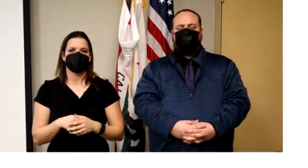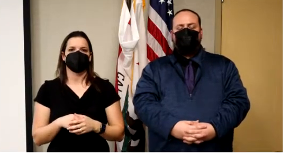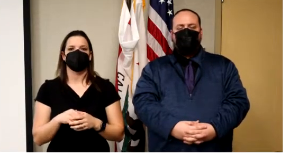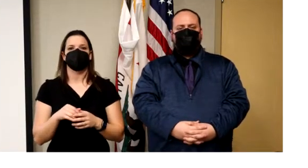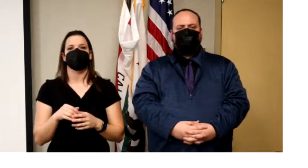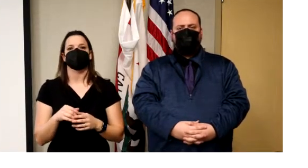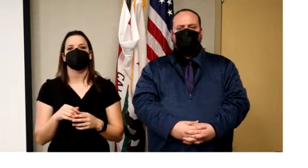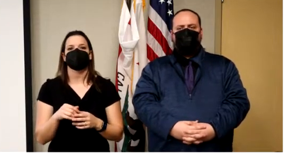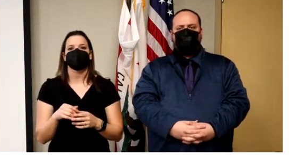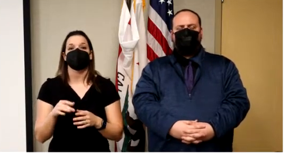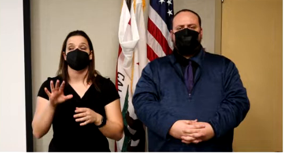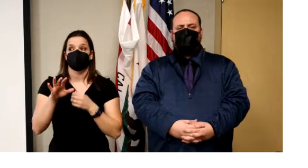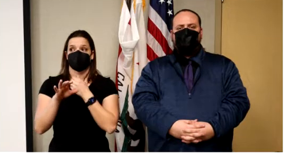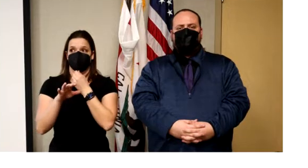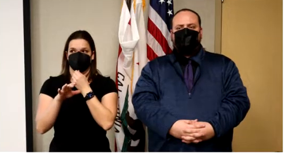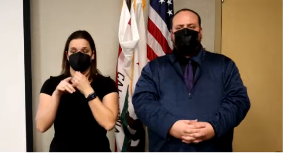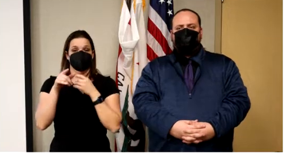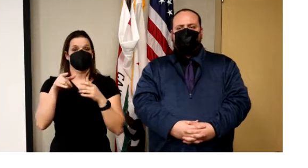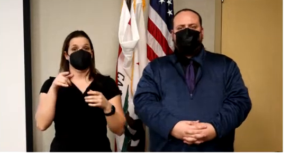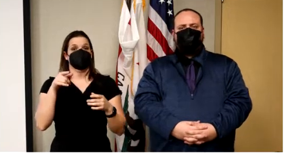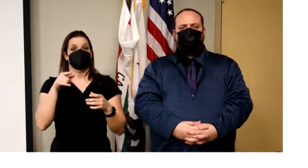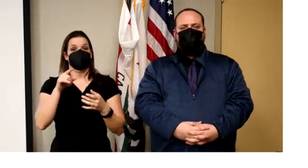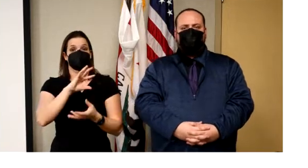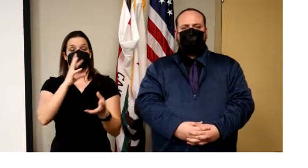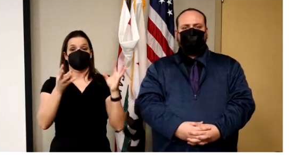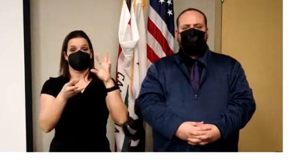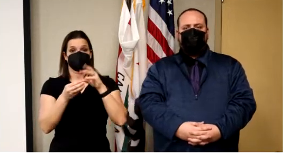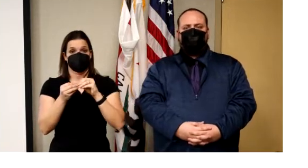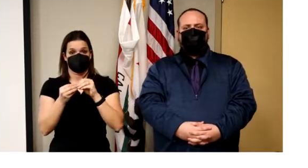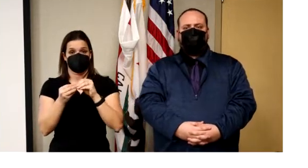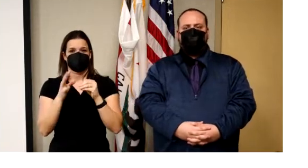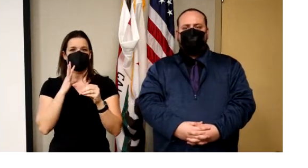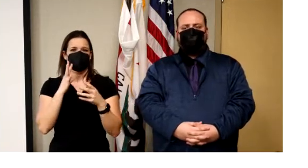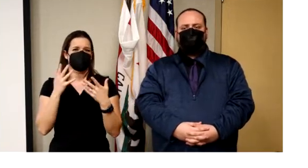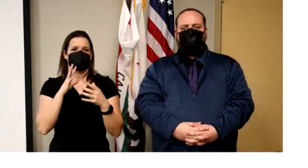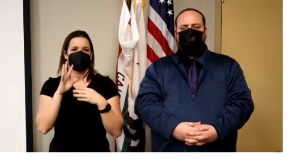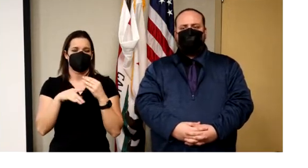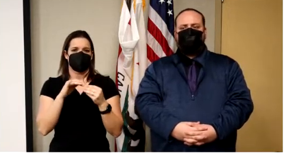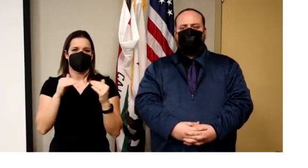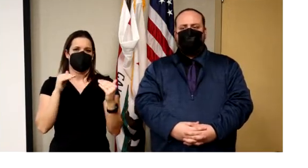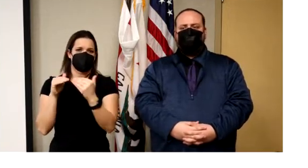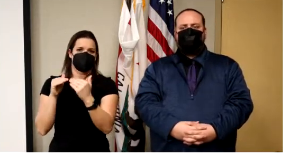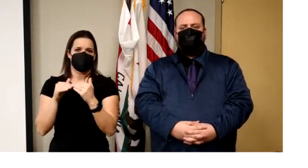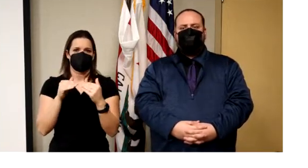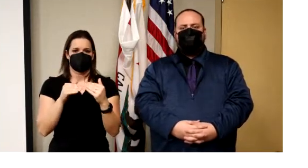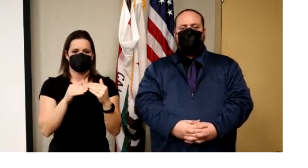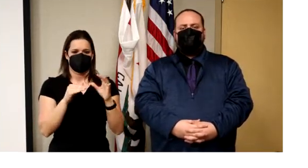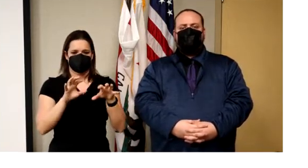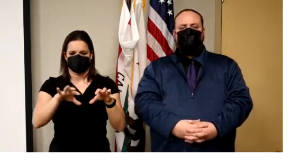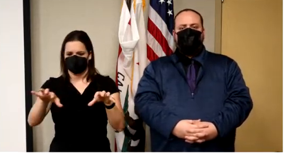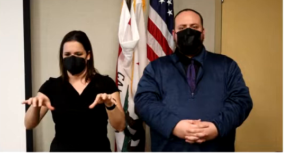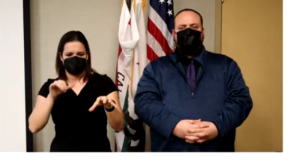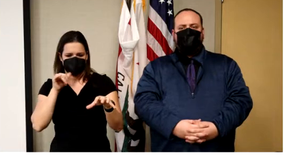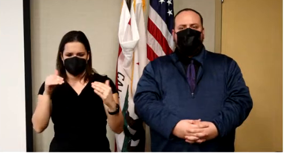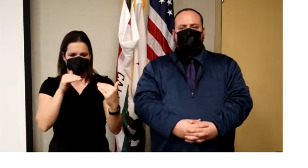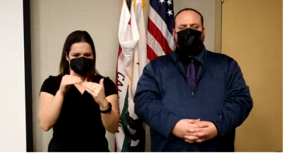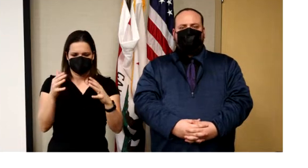Thank you. This was simply the total deviation. We kind of already talked about that in terms of equal districts and not equal districts.